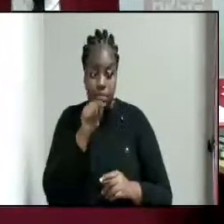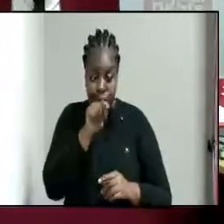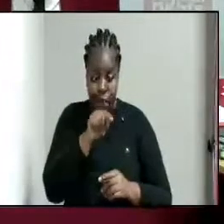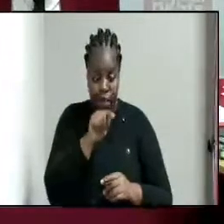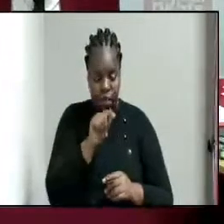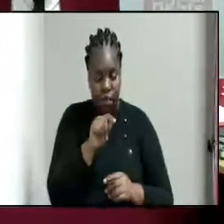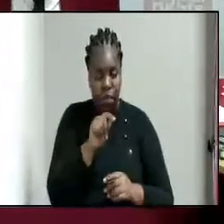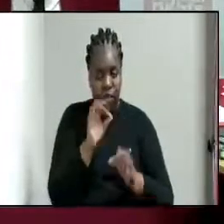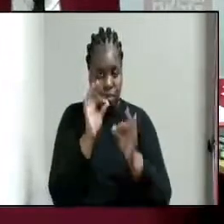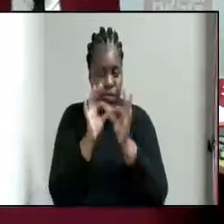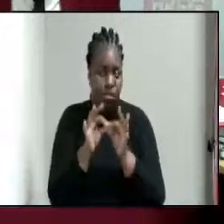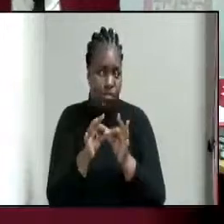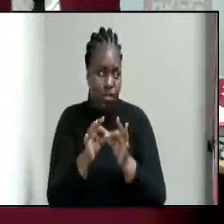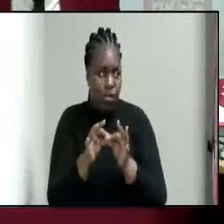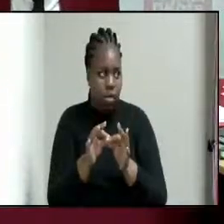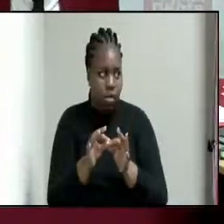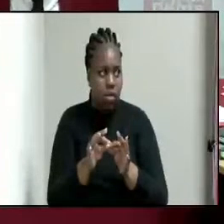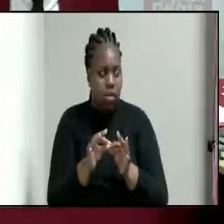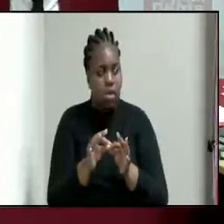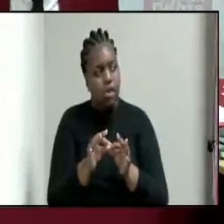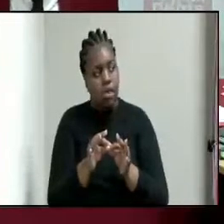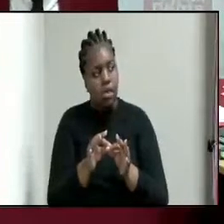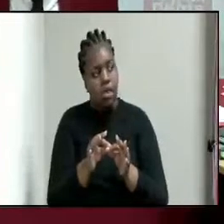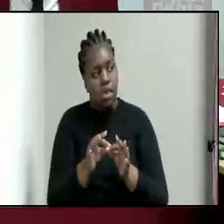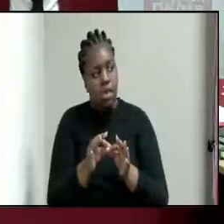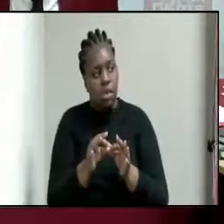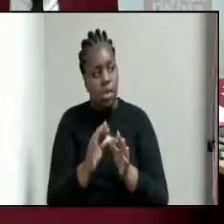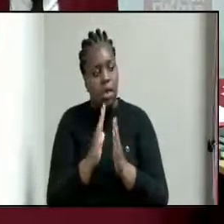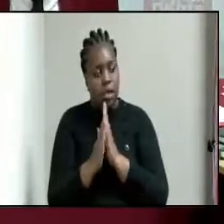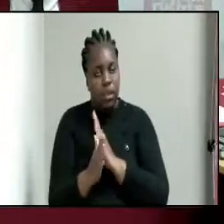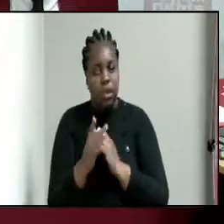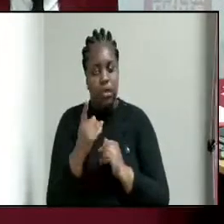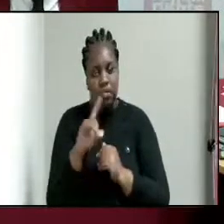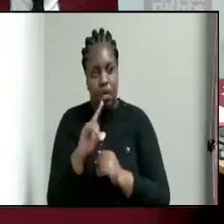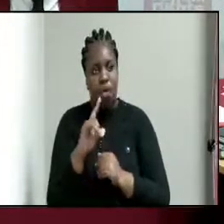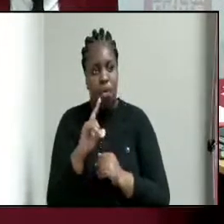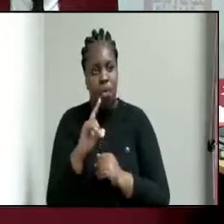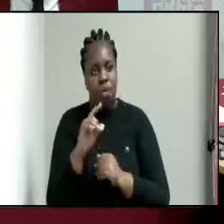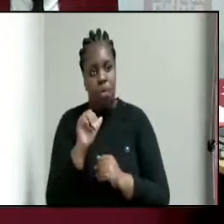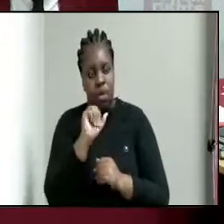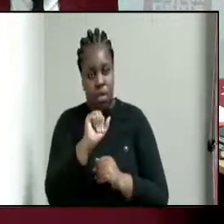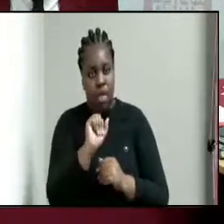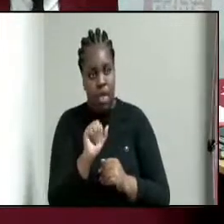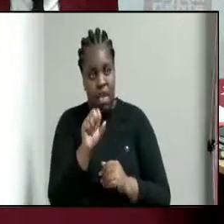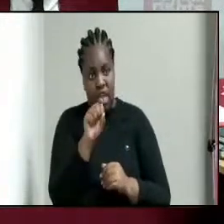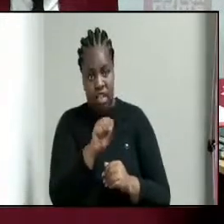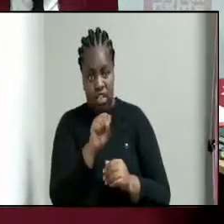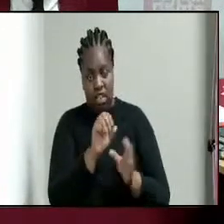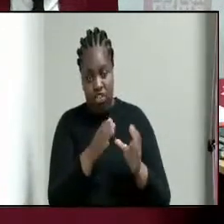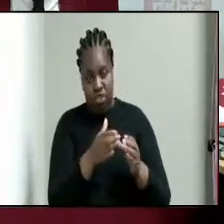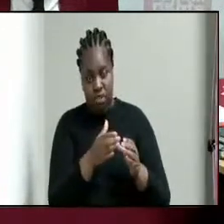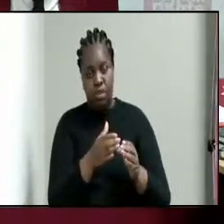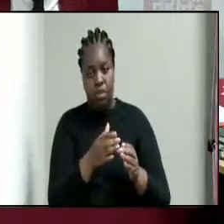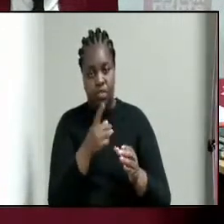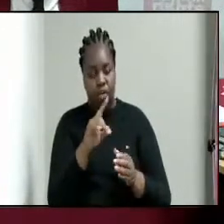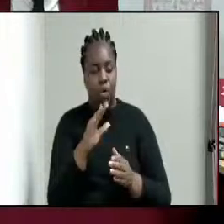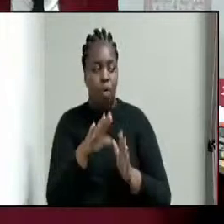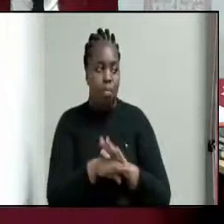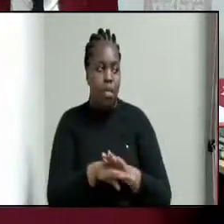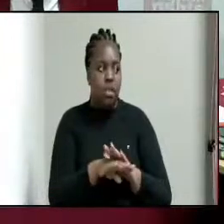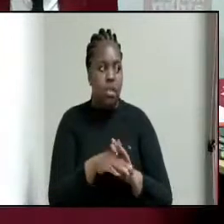that superimposition of a direct enforceability potentially of this section, basic